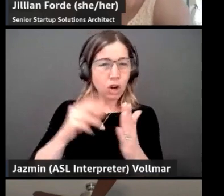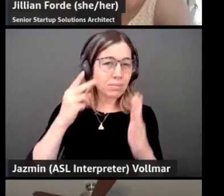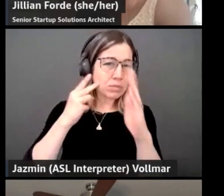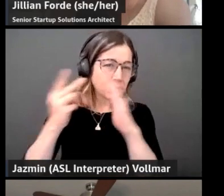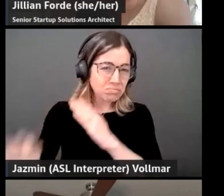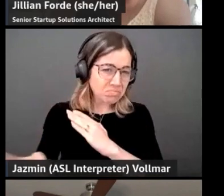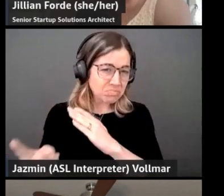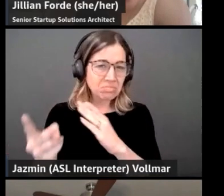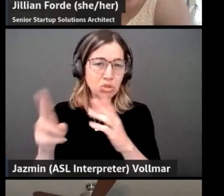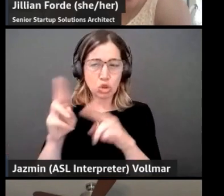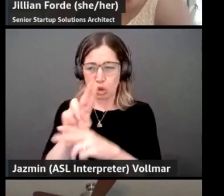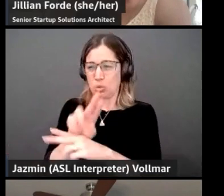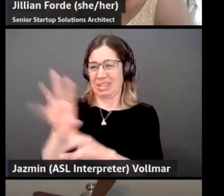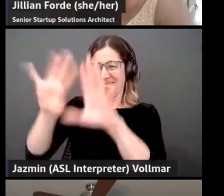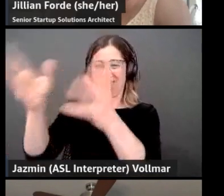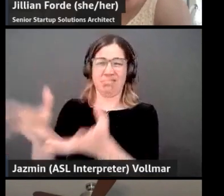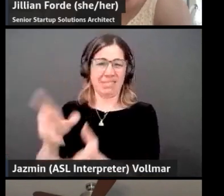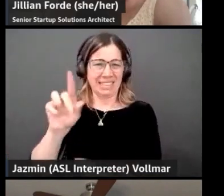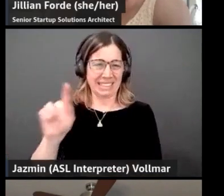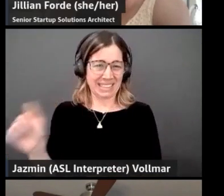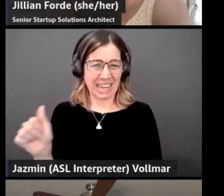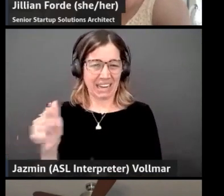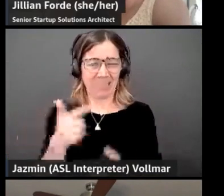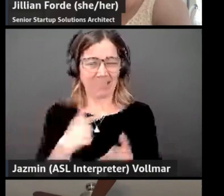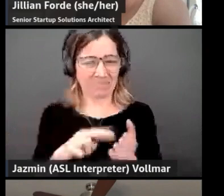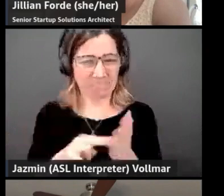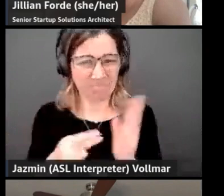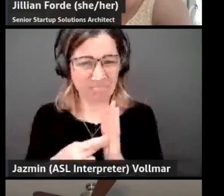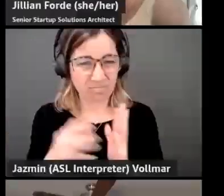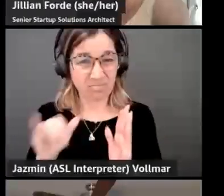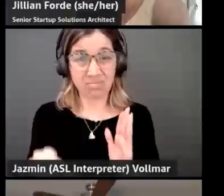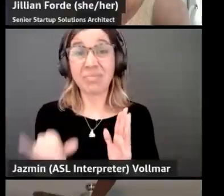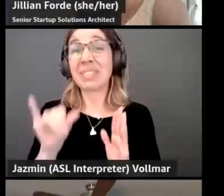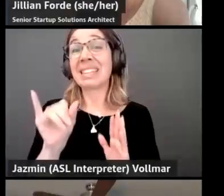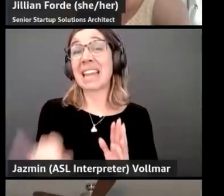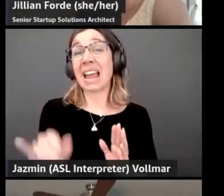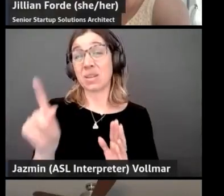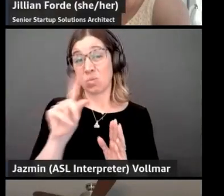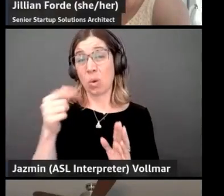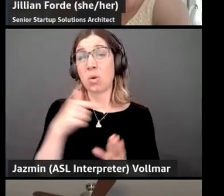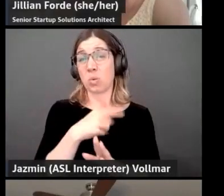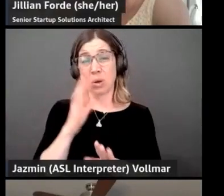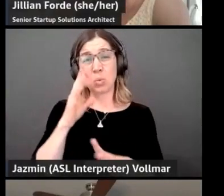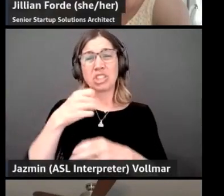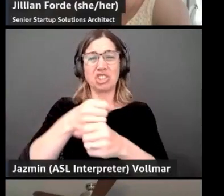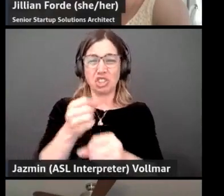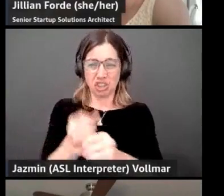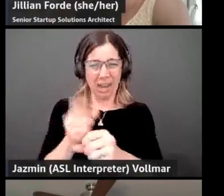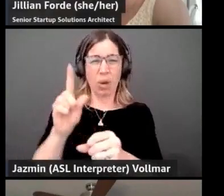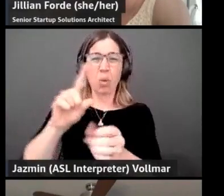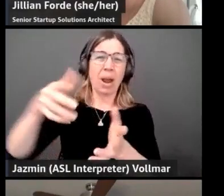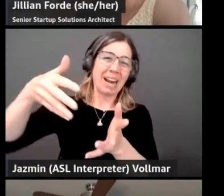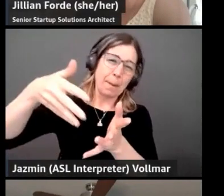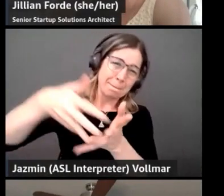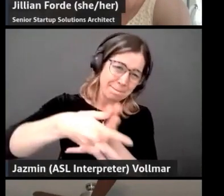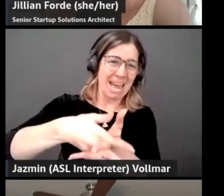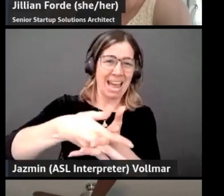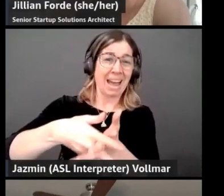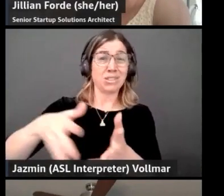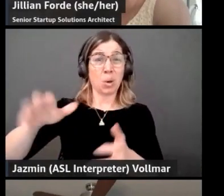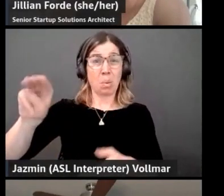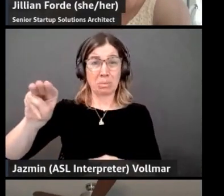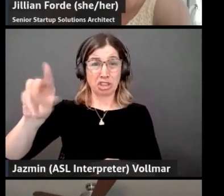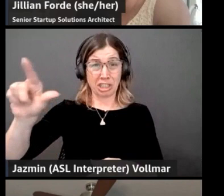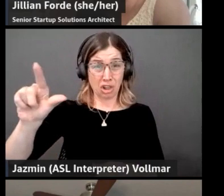set. And what I mean by that is that's where we're going to ultimately generate the embedding. So the machine learning